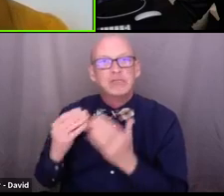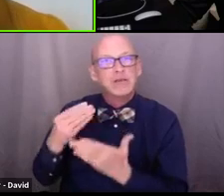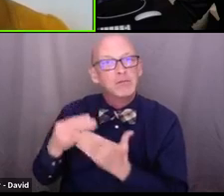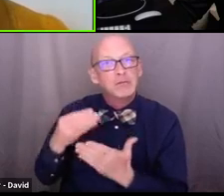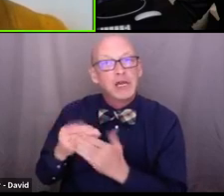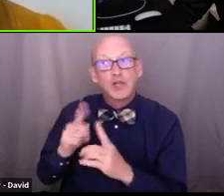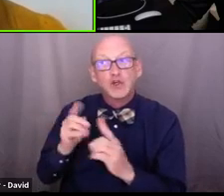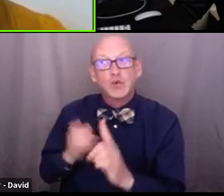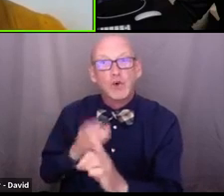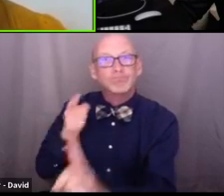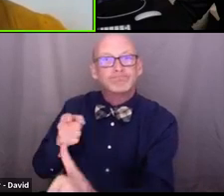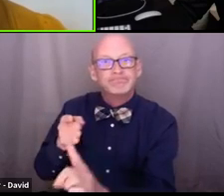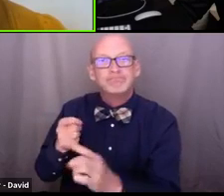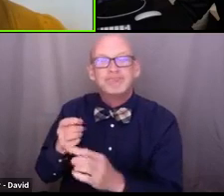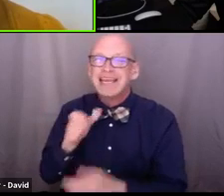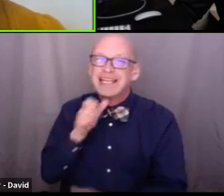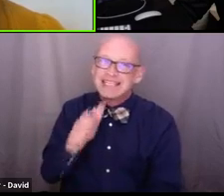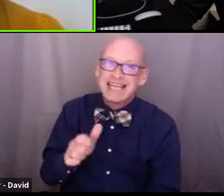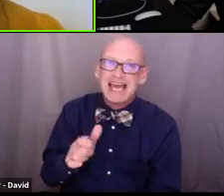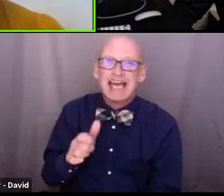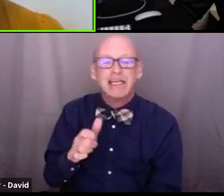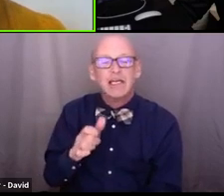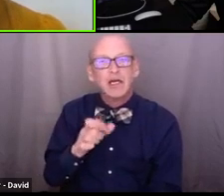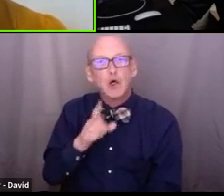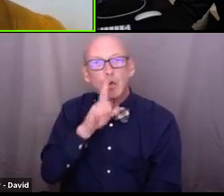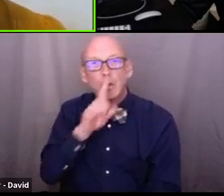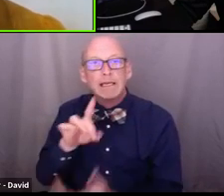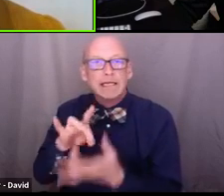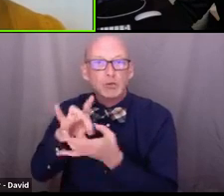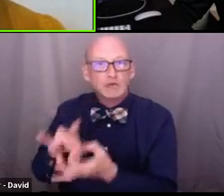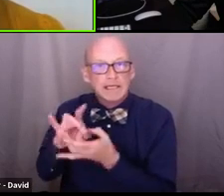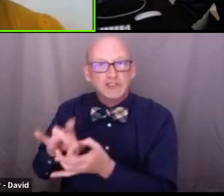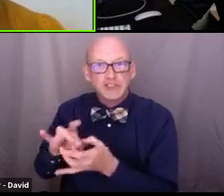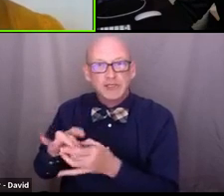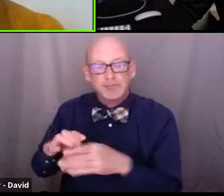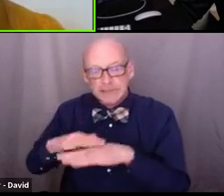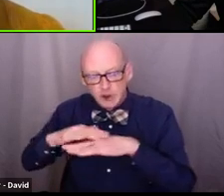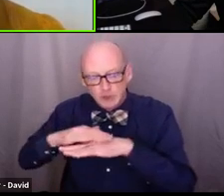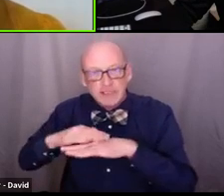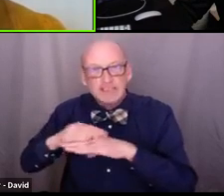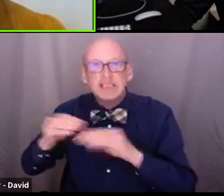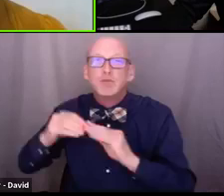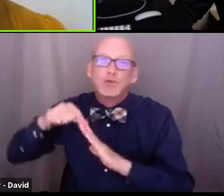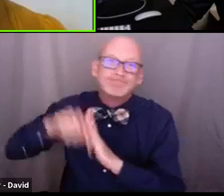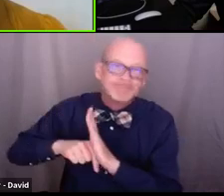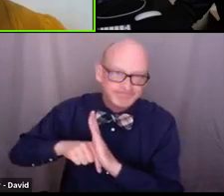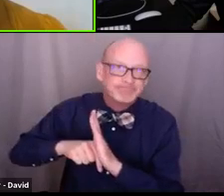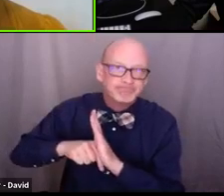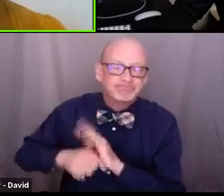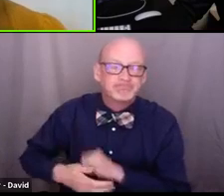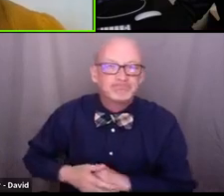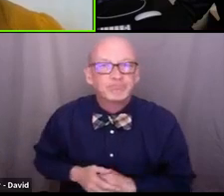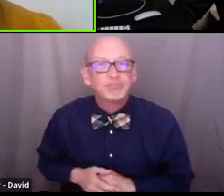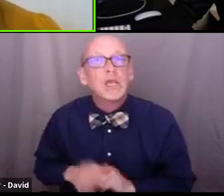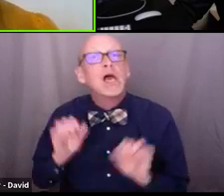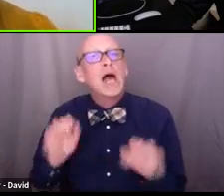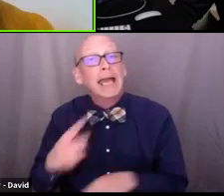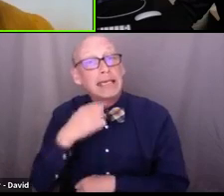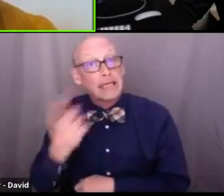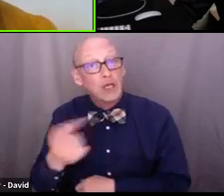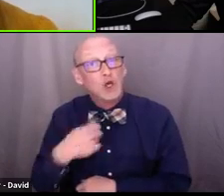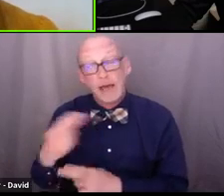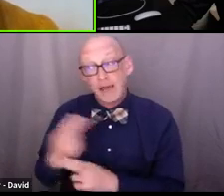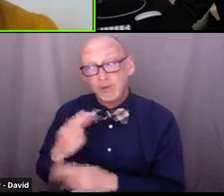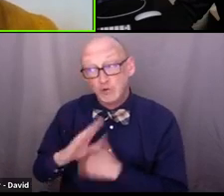there? And so it's not banking relationships on the surface. It goes much deeper than that. I can tell you that I've utilized